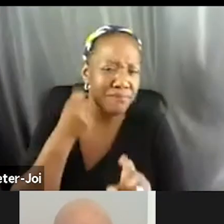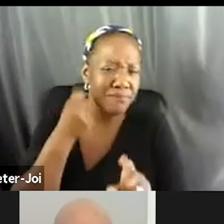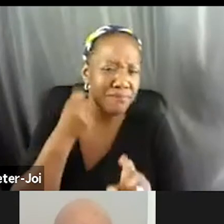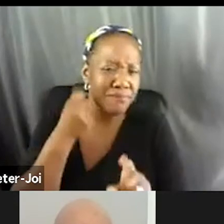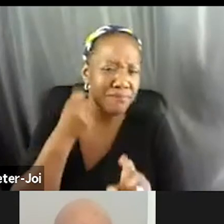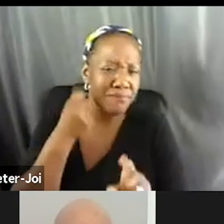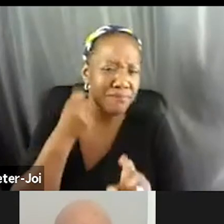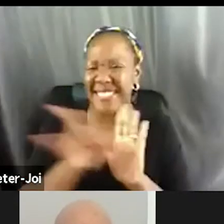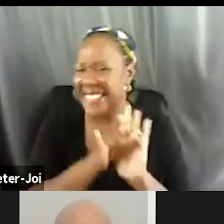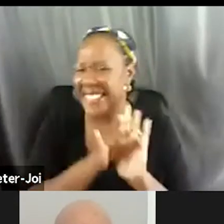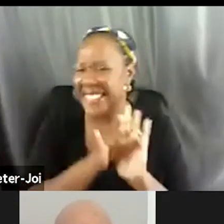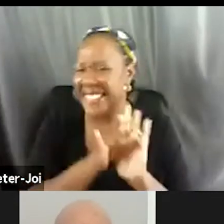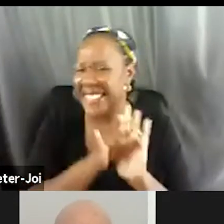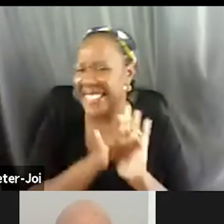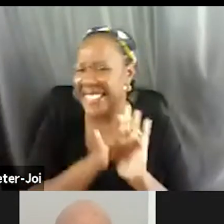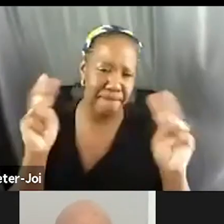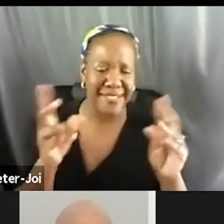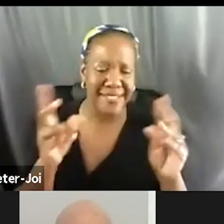broadly?